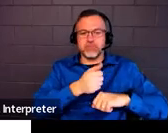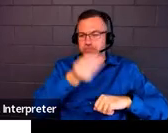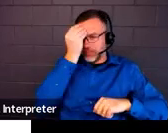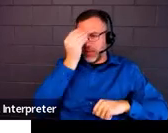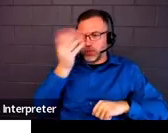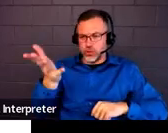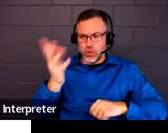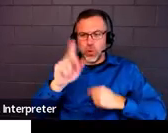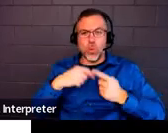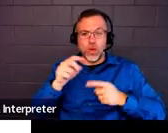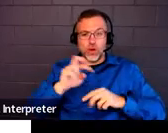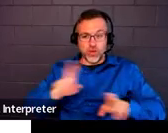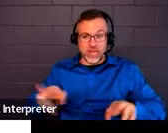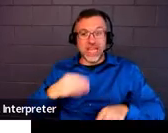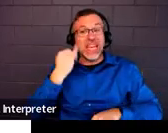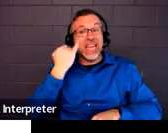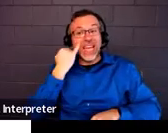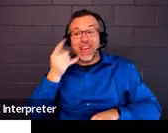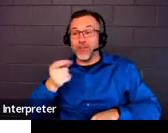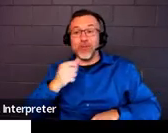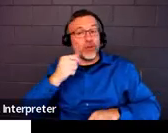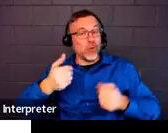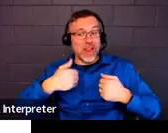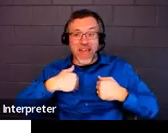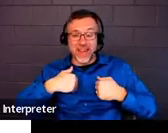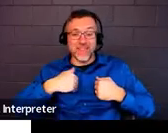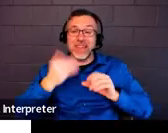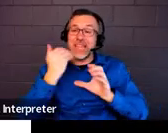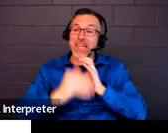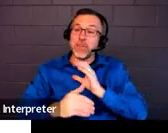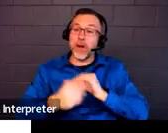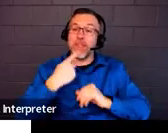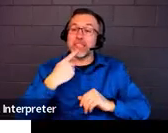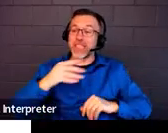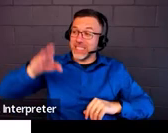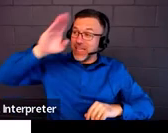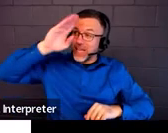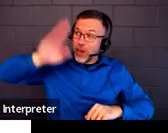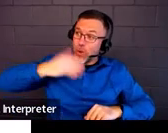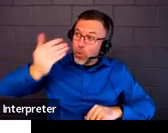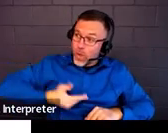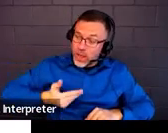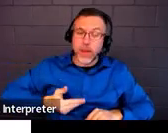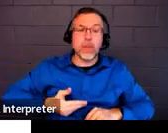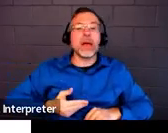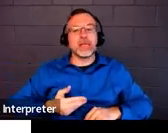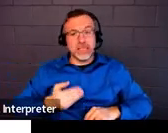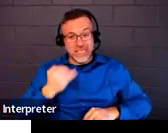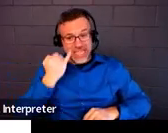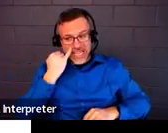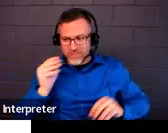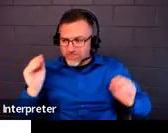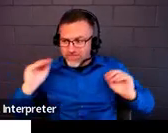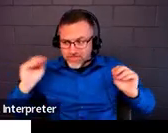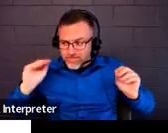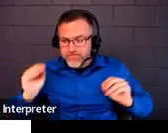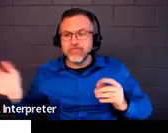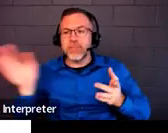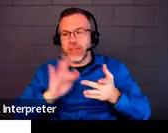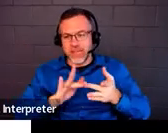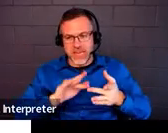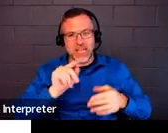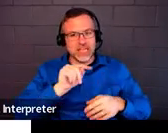welcome email on February 21st, I encourage you to reach out to your local test coordinator. On